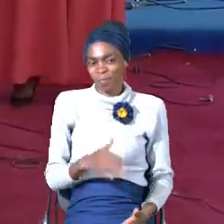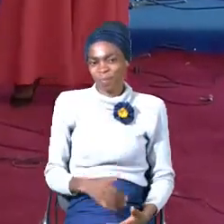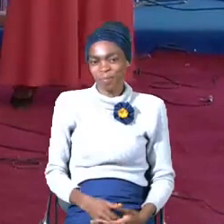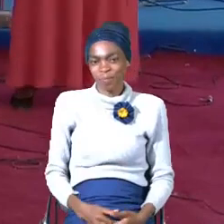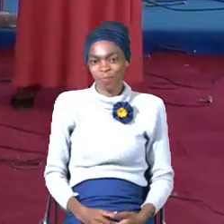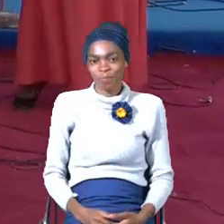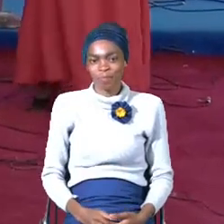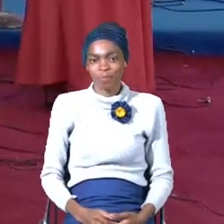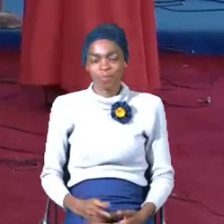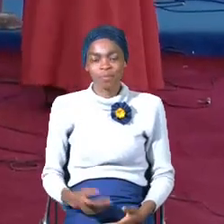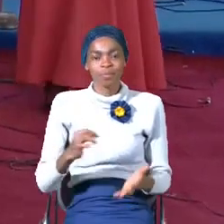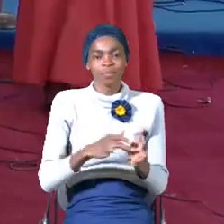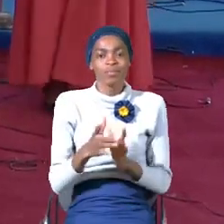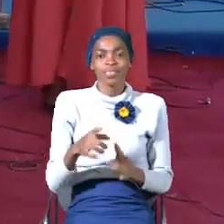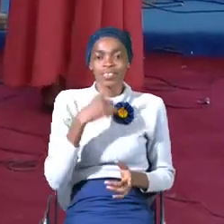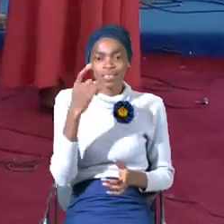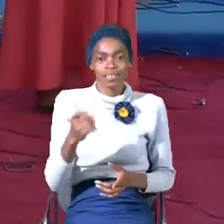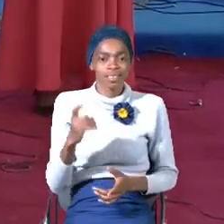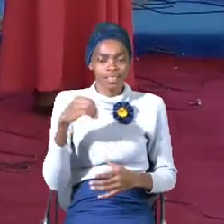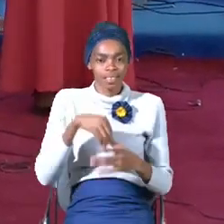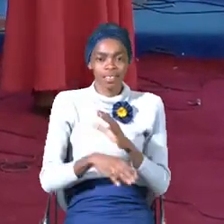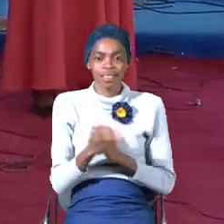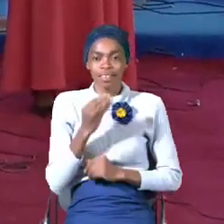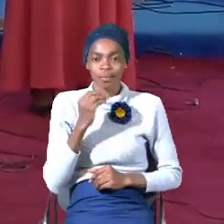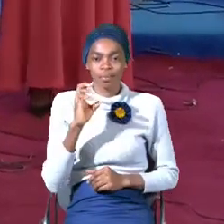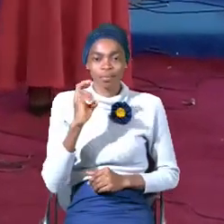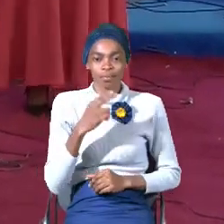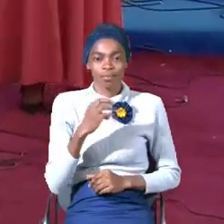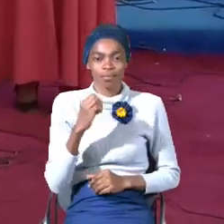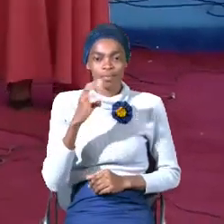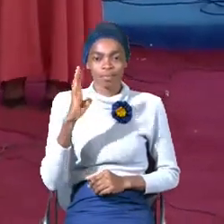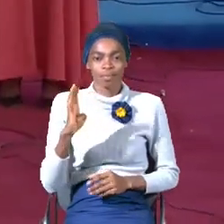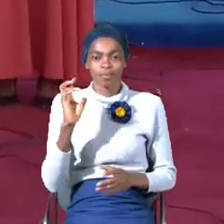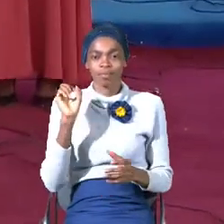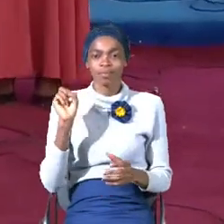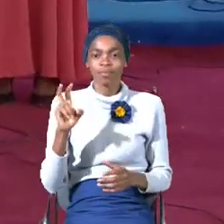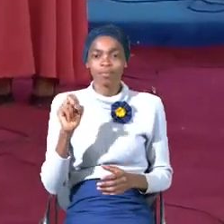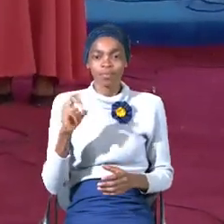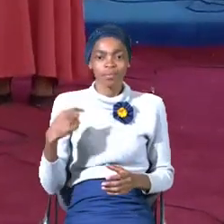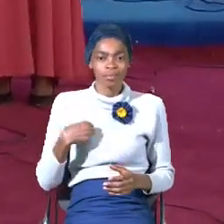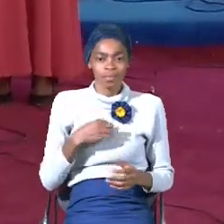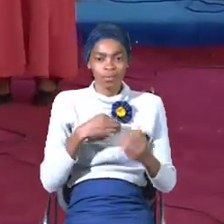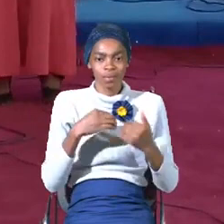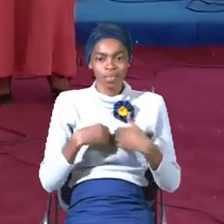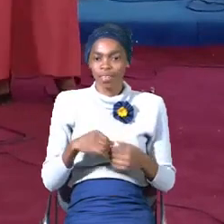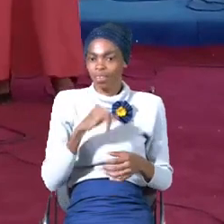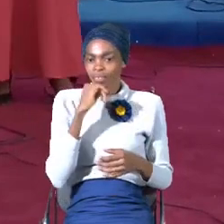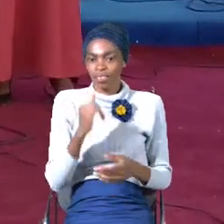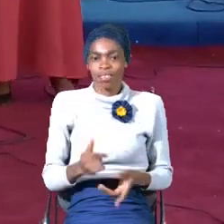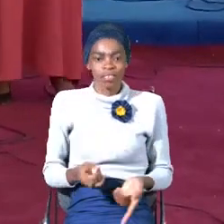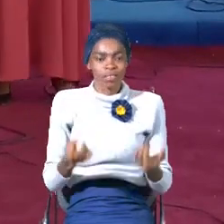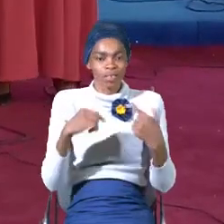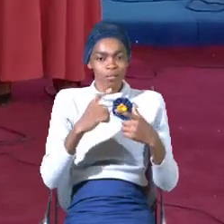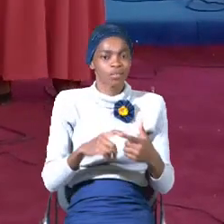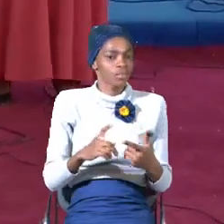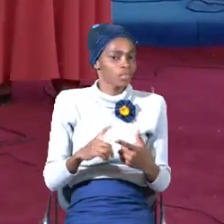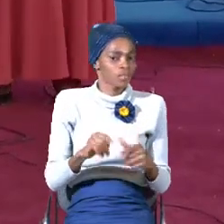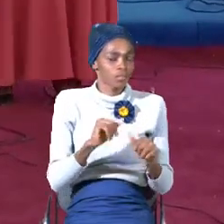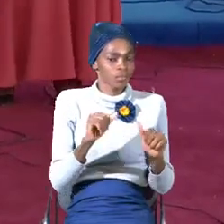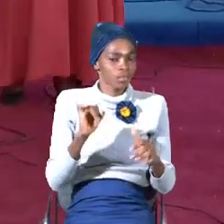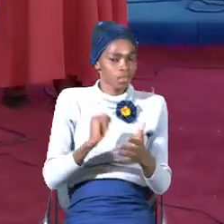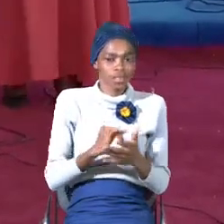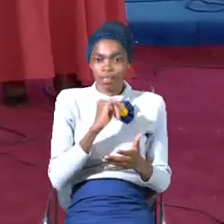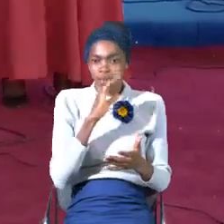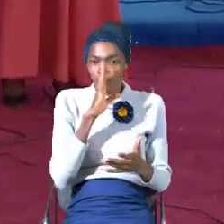The Bible says in Hebrews 12 that we have not come to a mount that can be touched. We have come